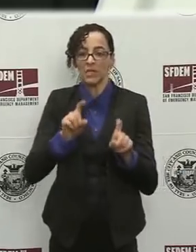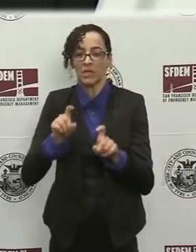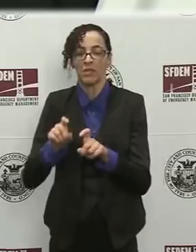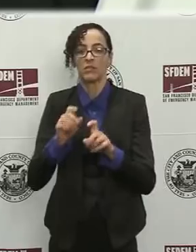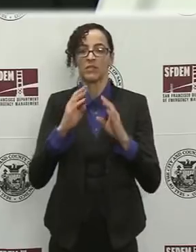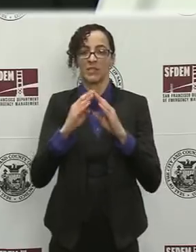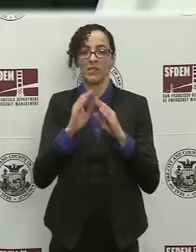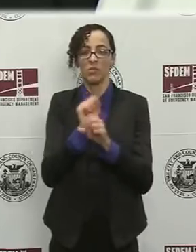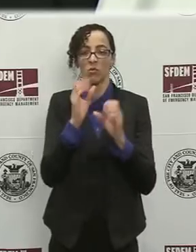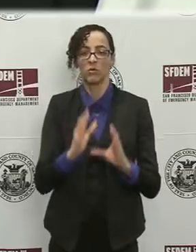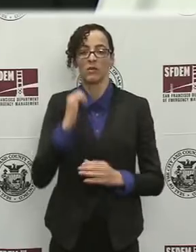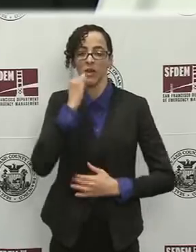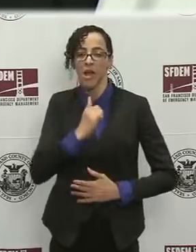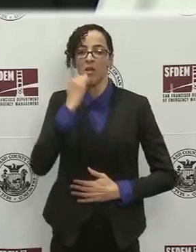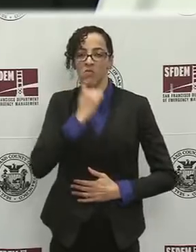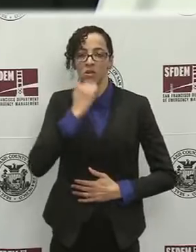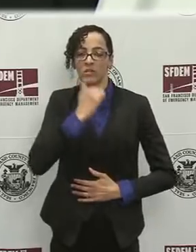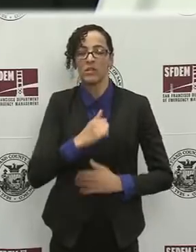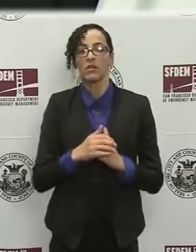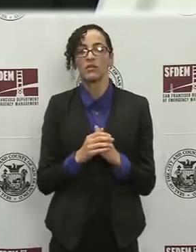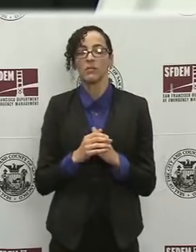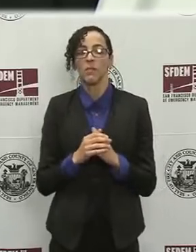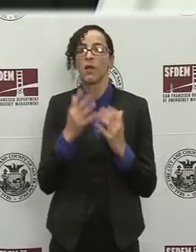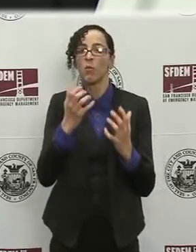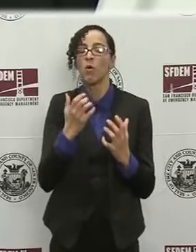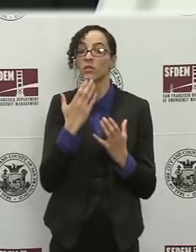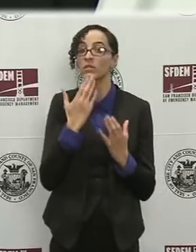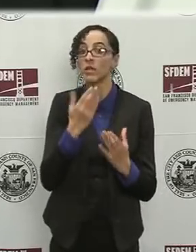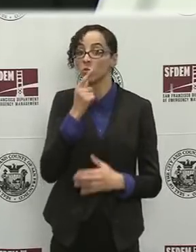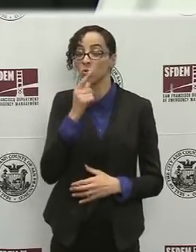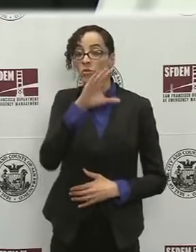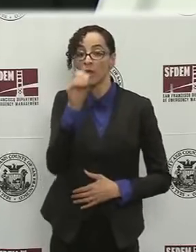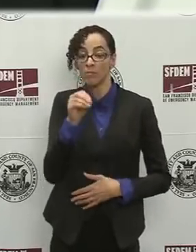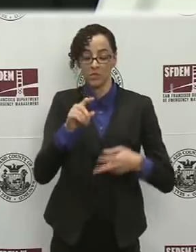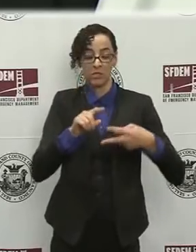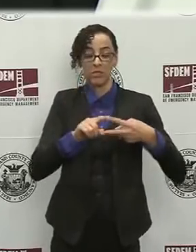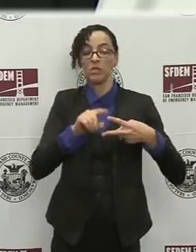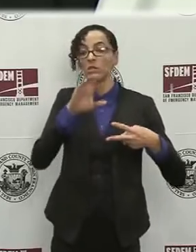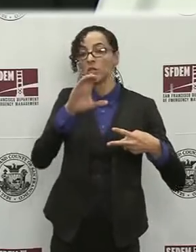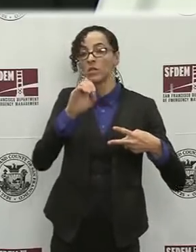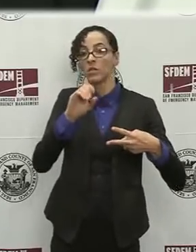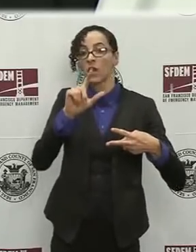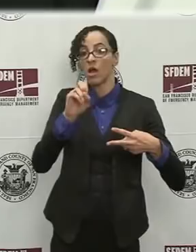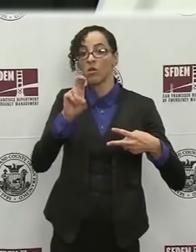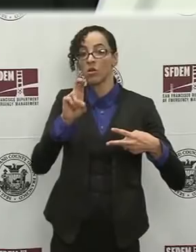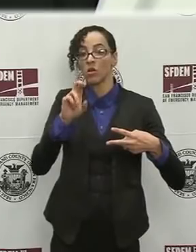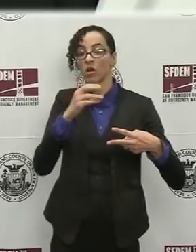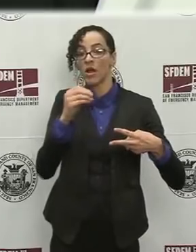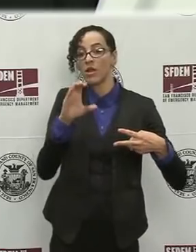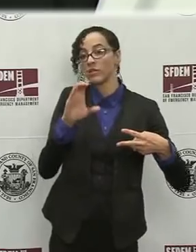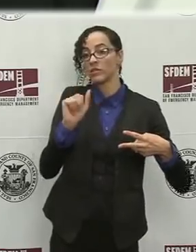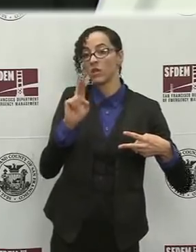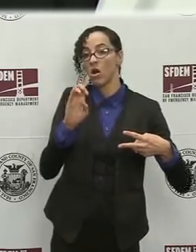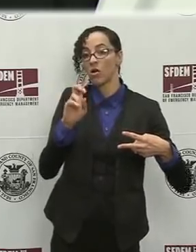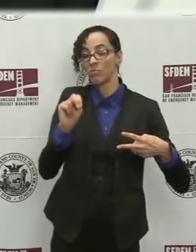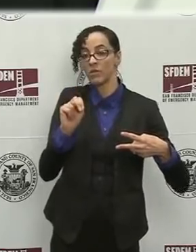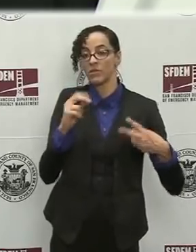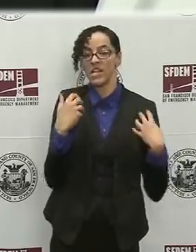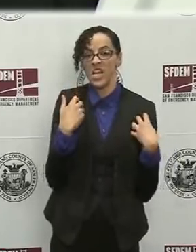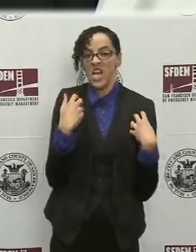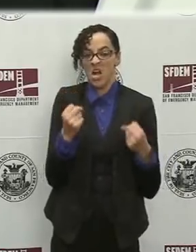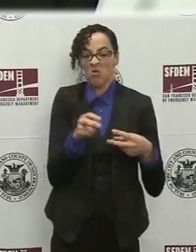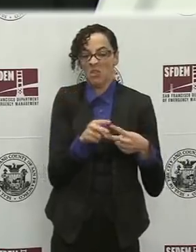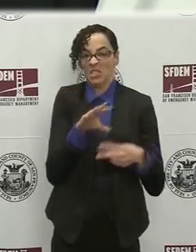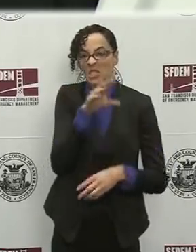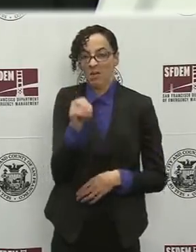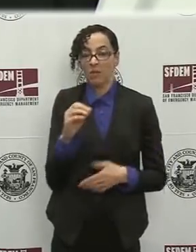really want to thank the companies Color and Carbon Health for partnering with us to undertake